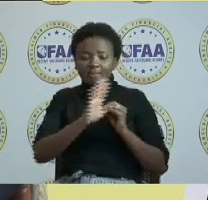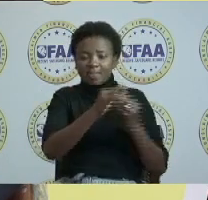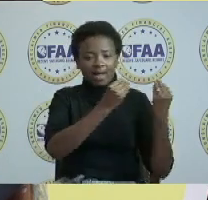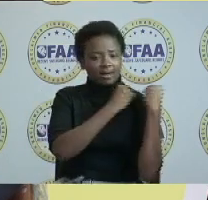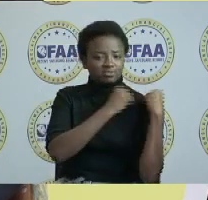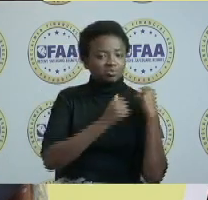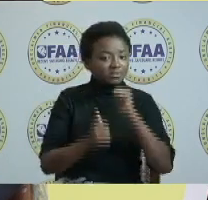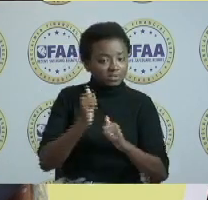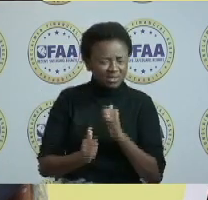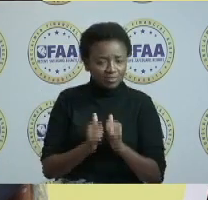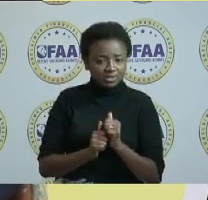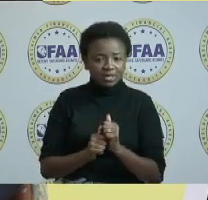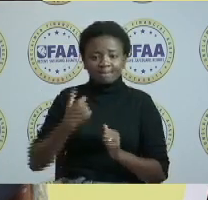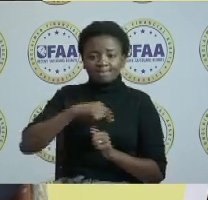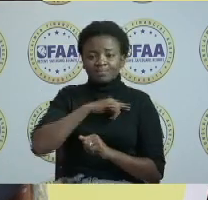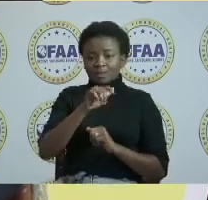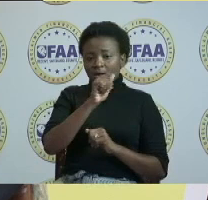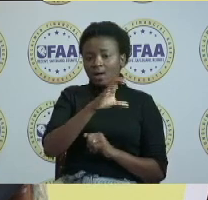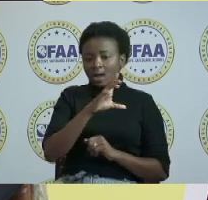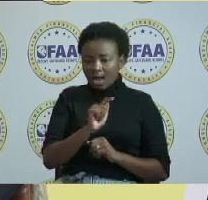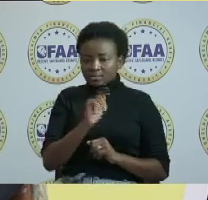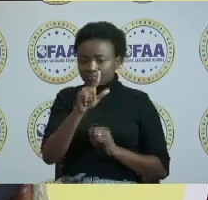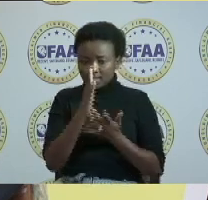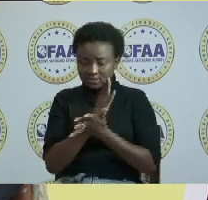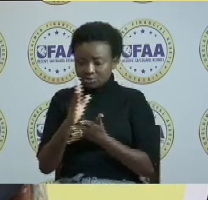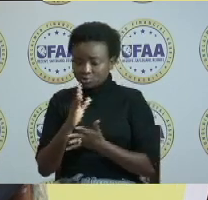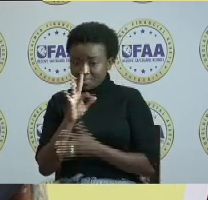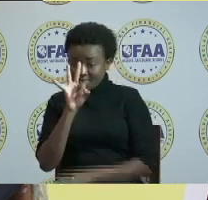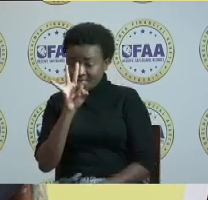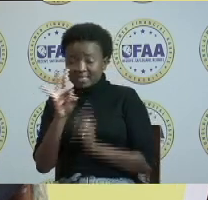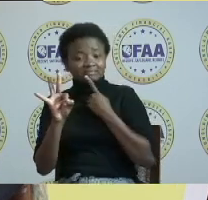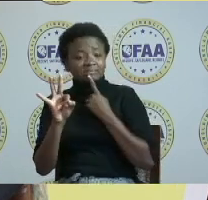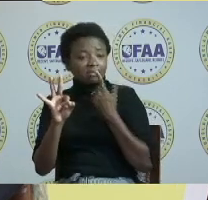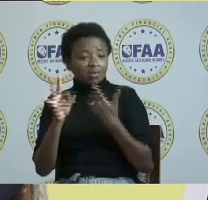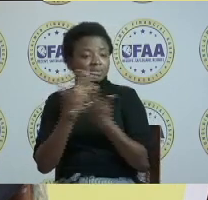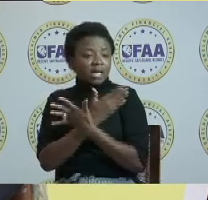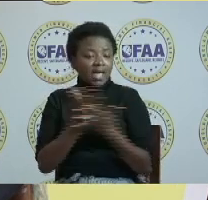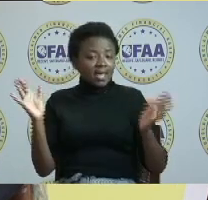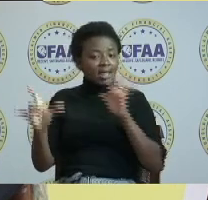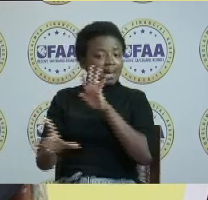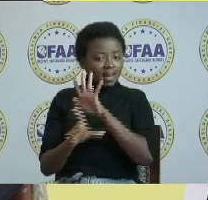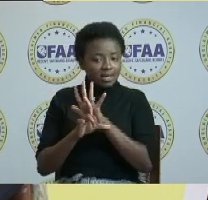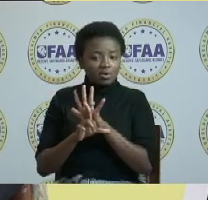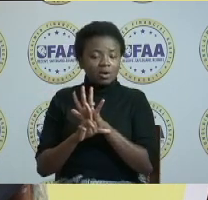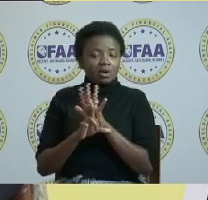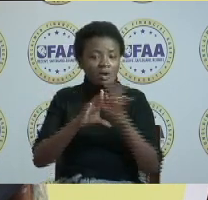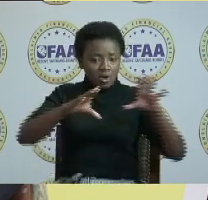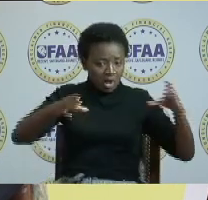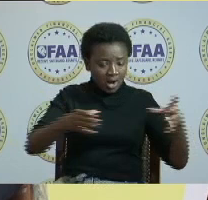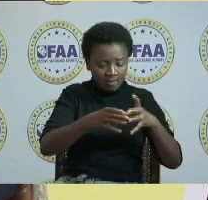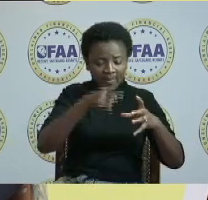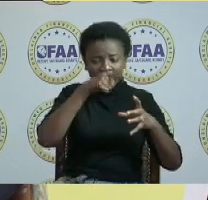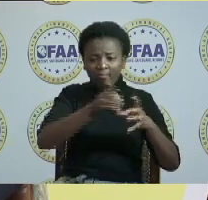of this act, as stipulated in Section 3, is that any legally incorporated entity